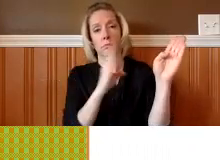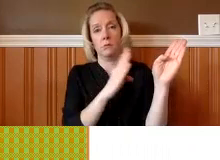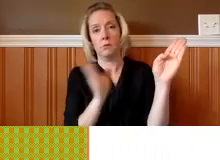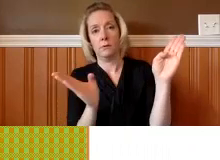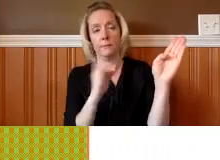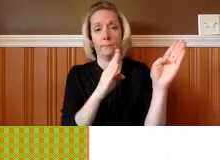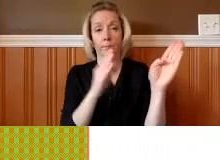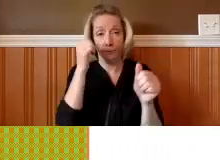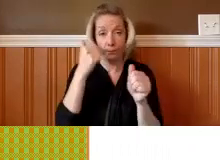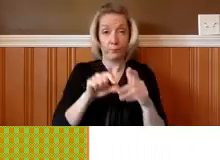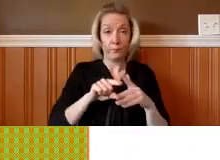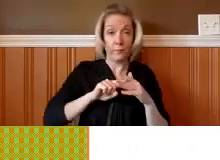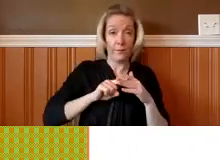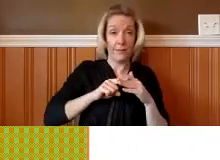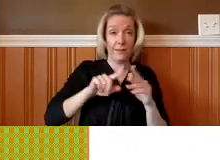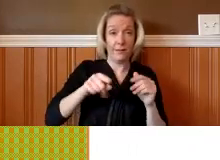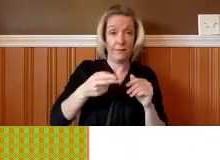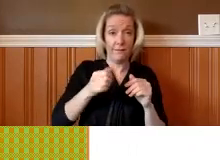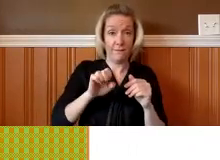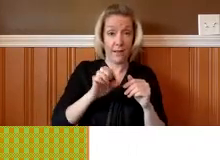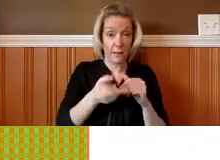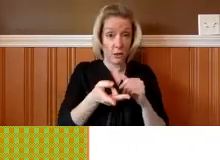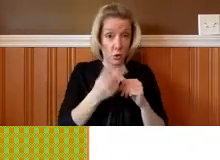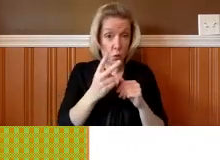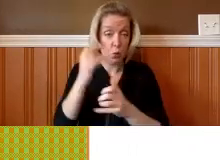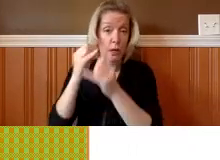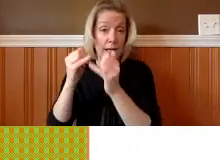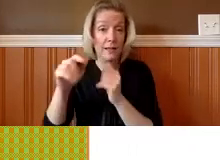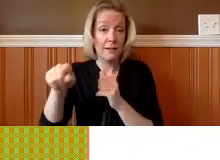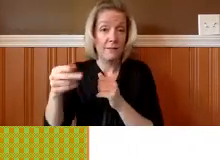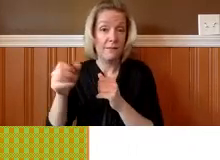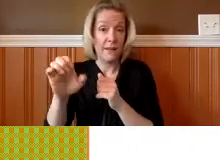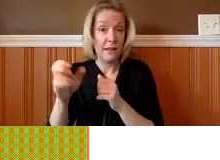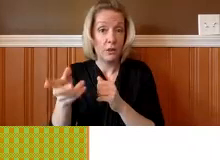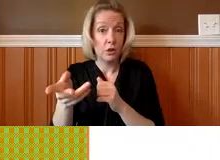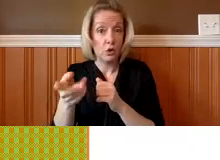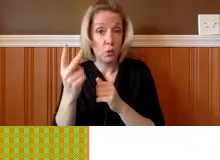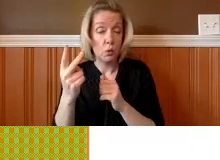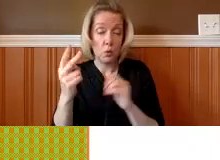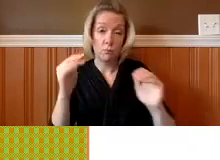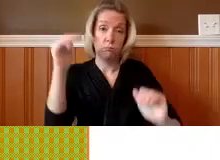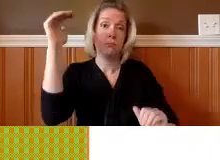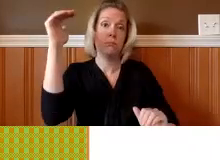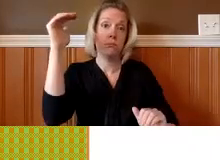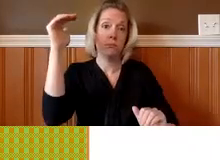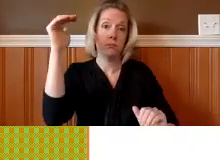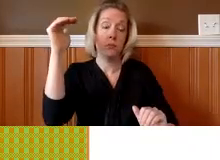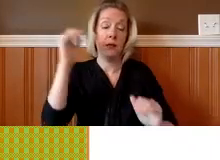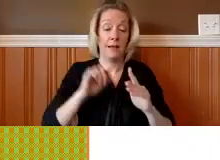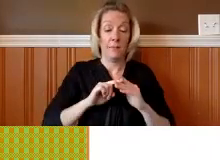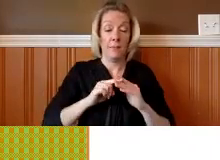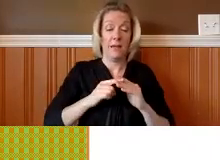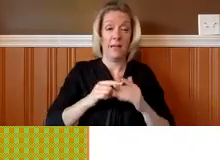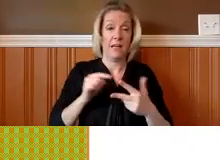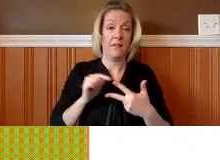2 really needs strictly controlled environments to help them use their